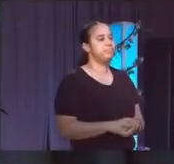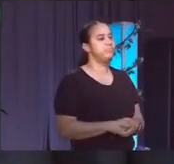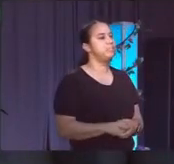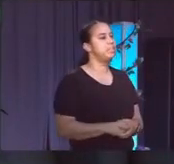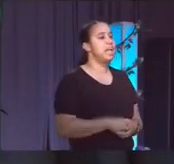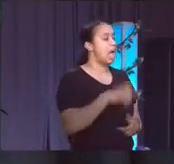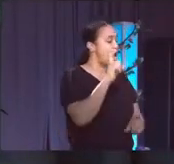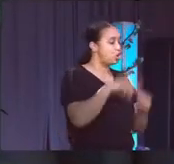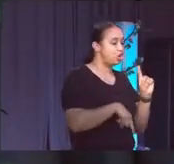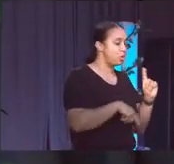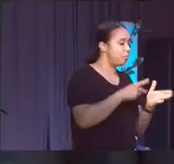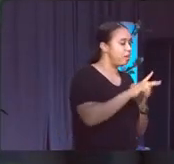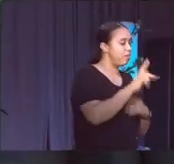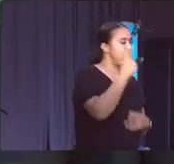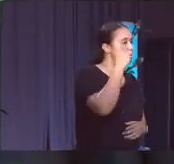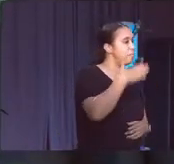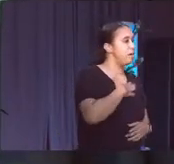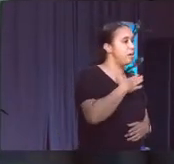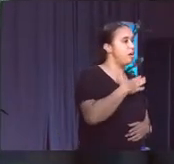I couldn't pay for my own sin,